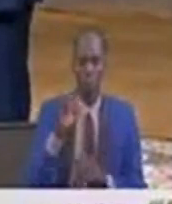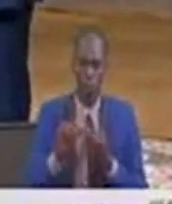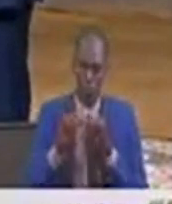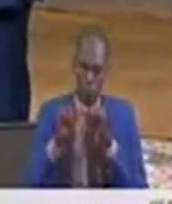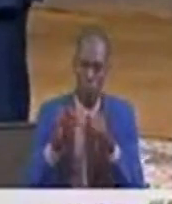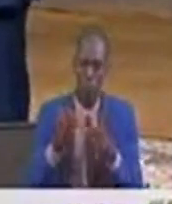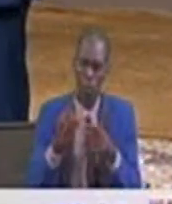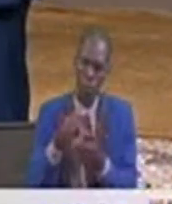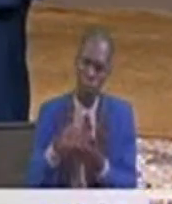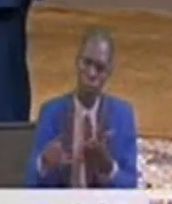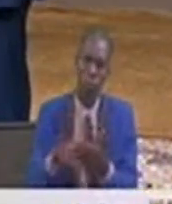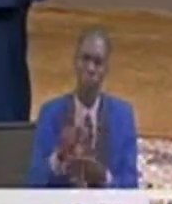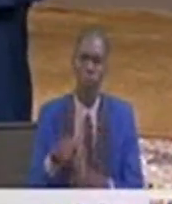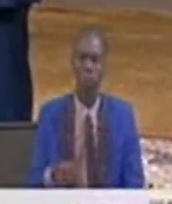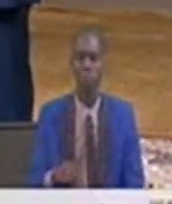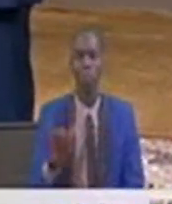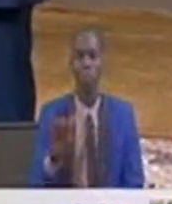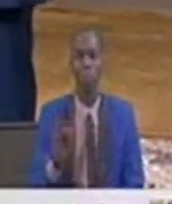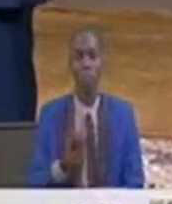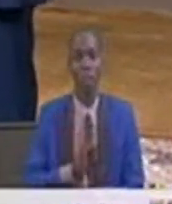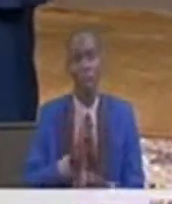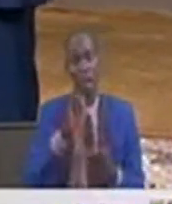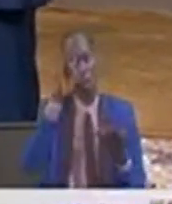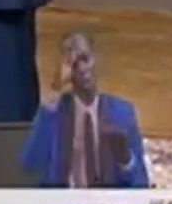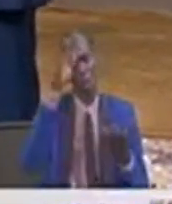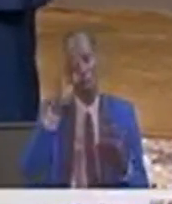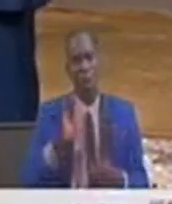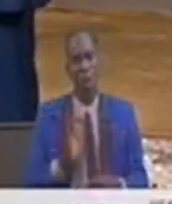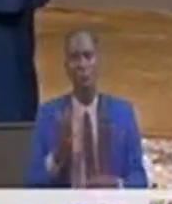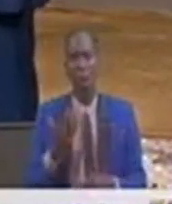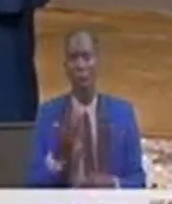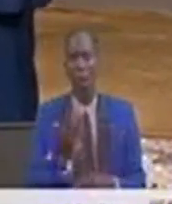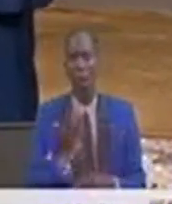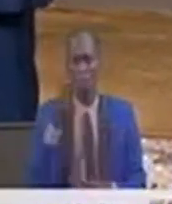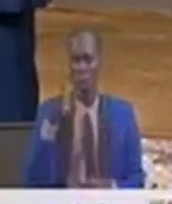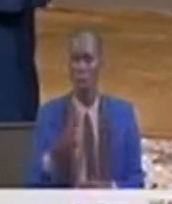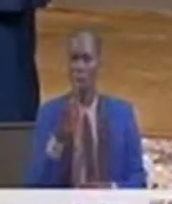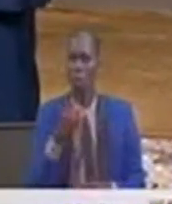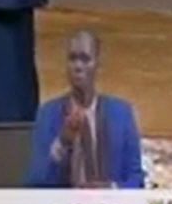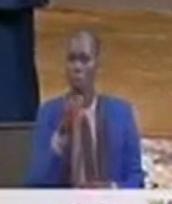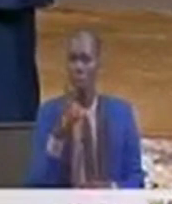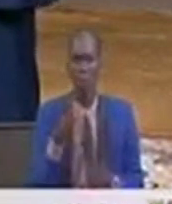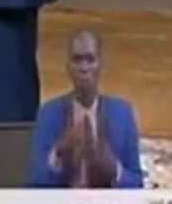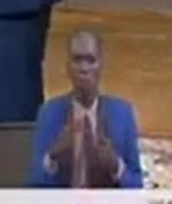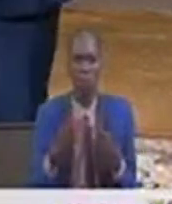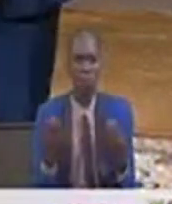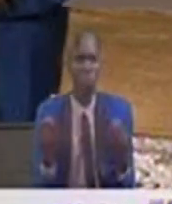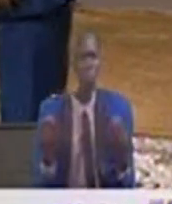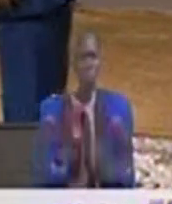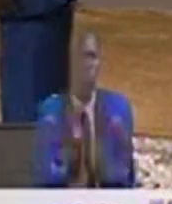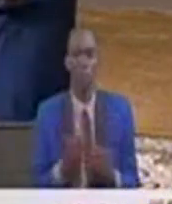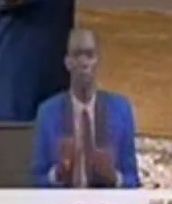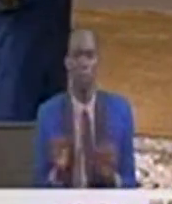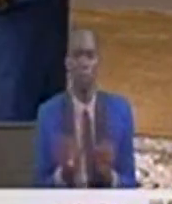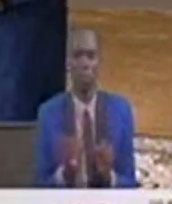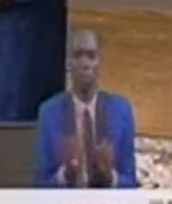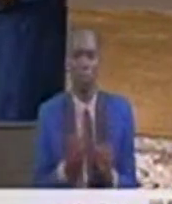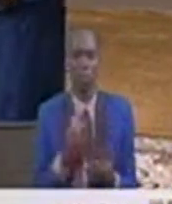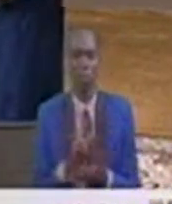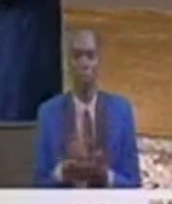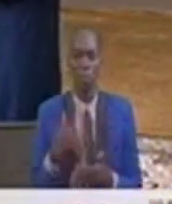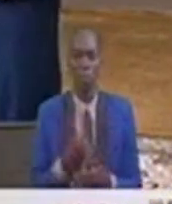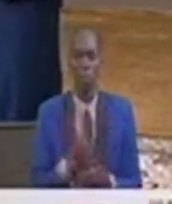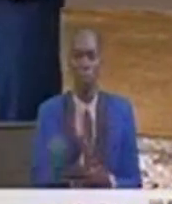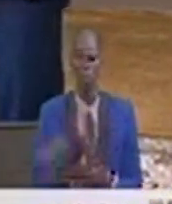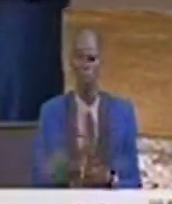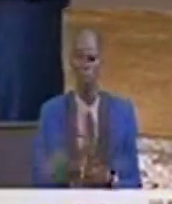watching over you. And I hope our preachers will not become so afraid and so timid that we cannot watch